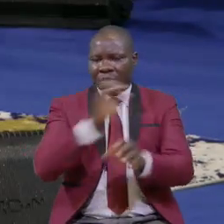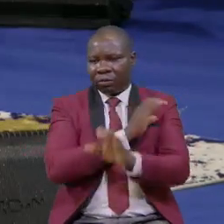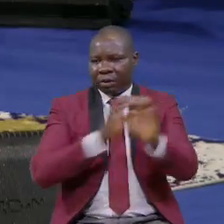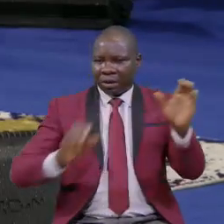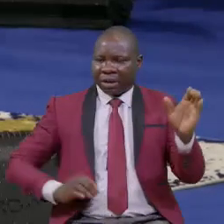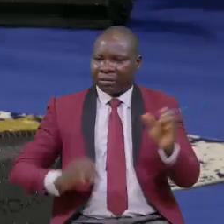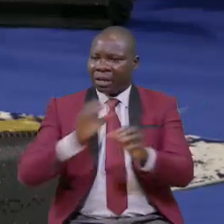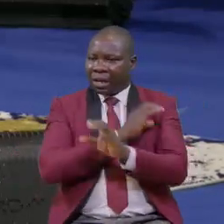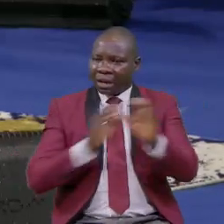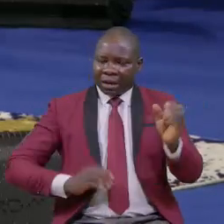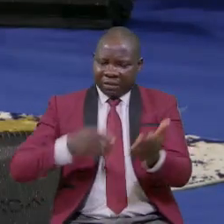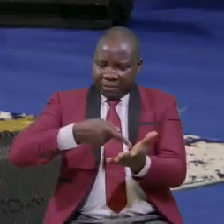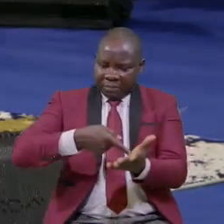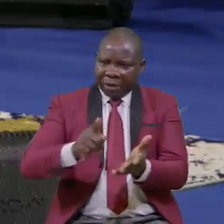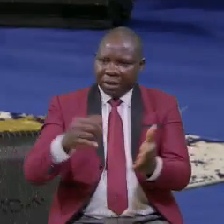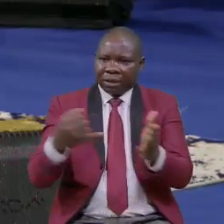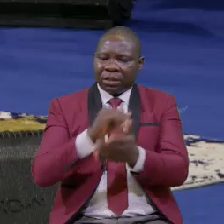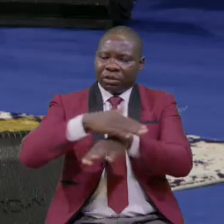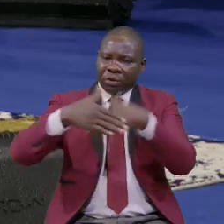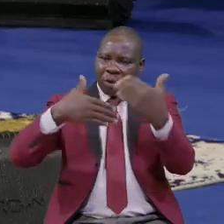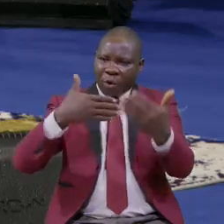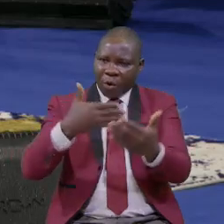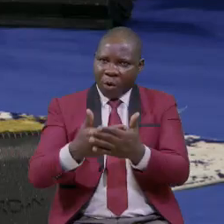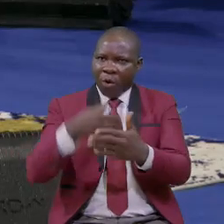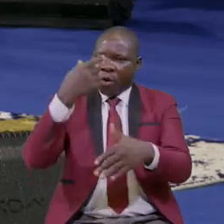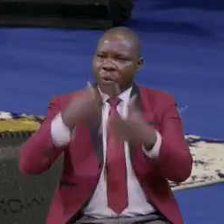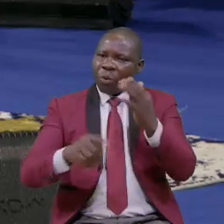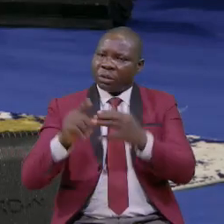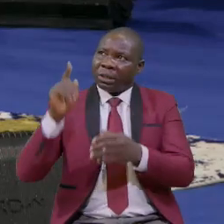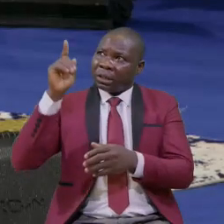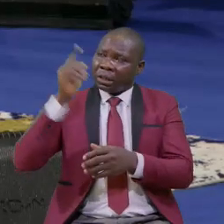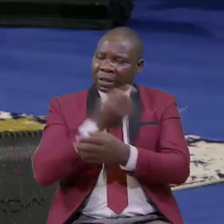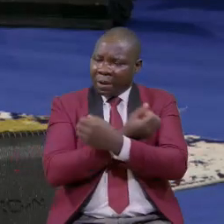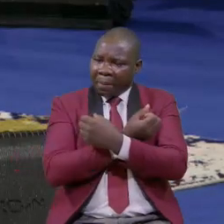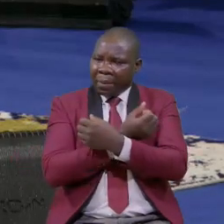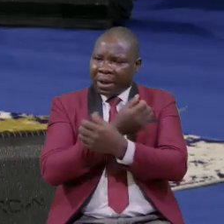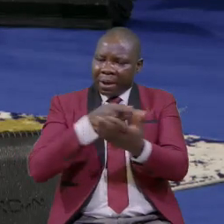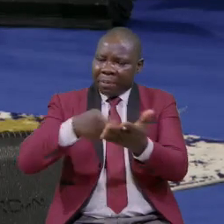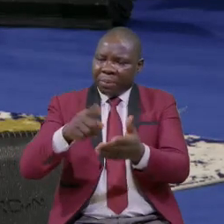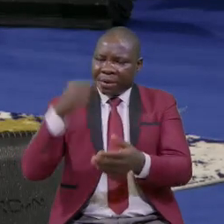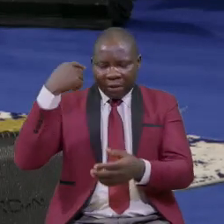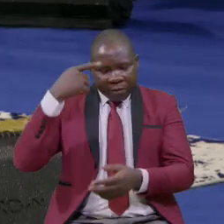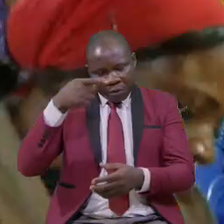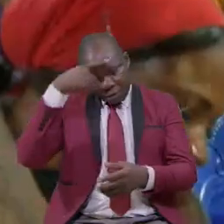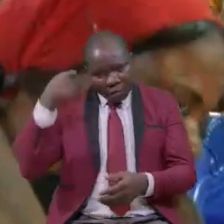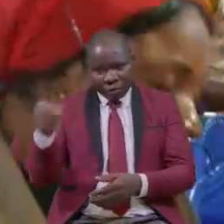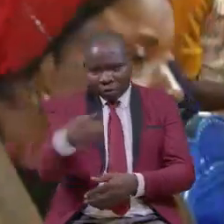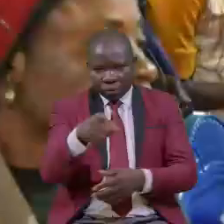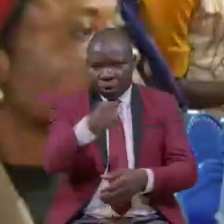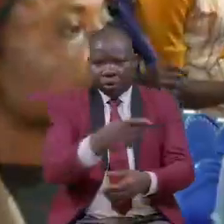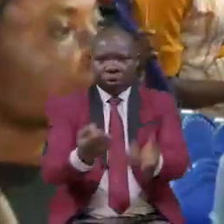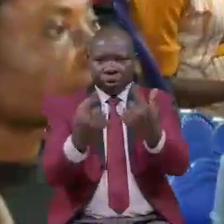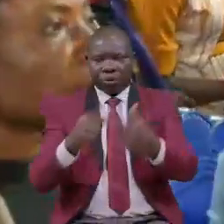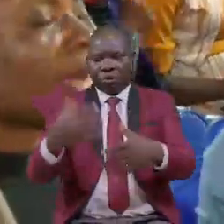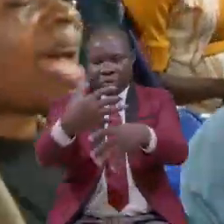all, and what he paid for on your behalf, you come to collect tonight. Look at